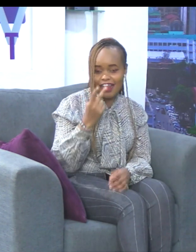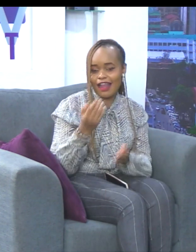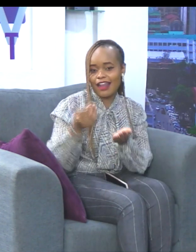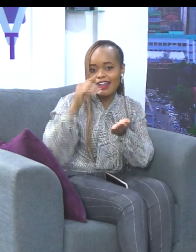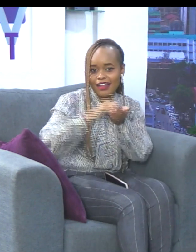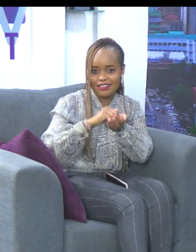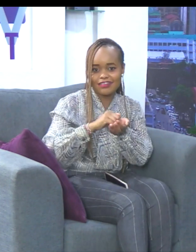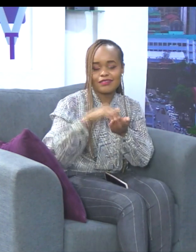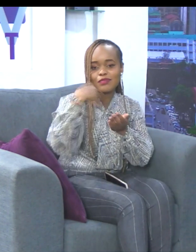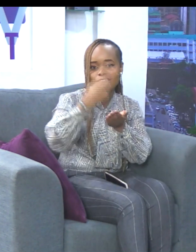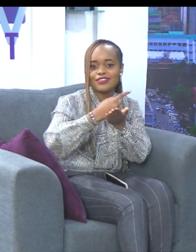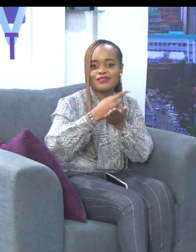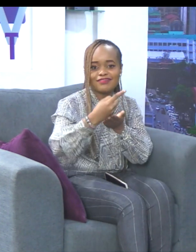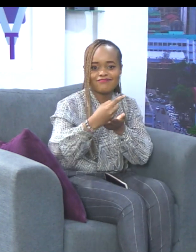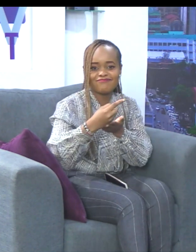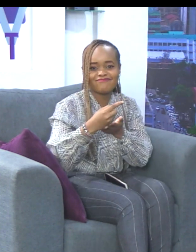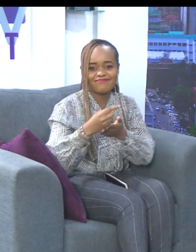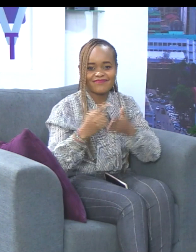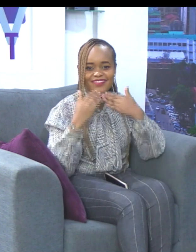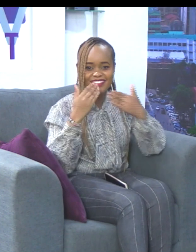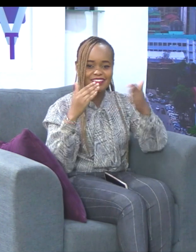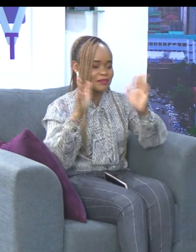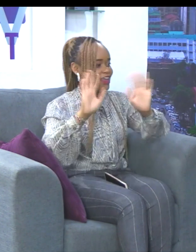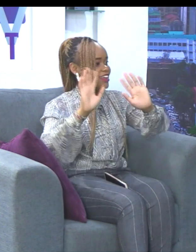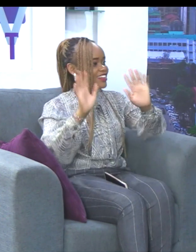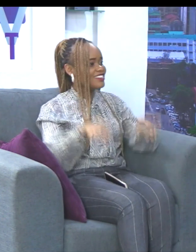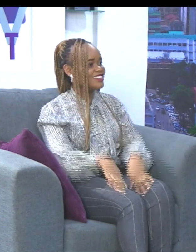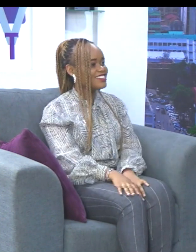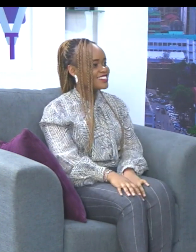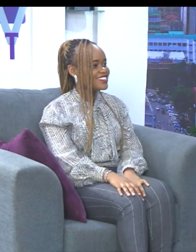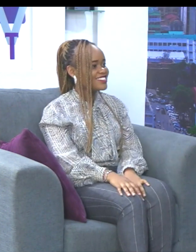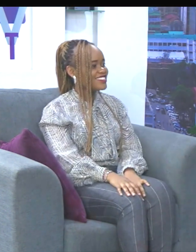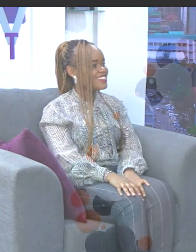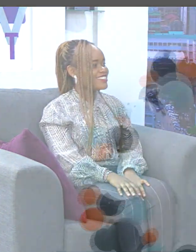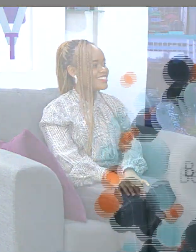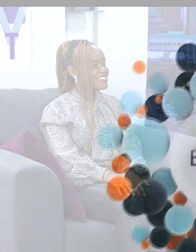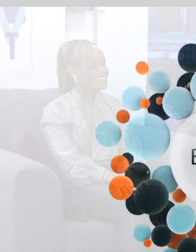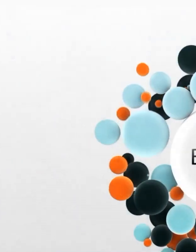is Muriu. I hope to see you again during the next show next week. Thank you and bye.